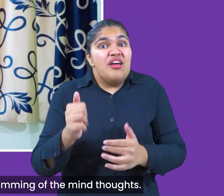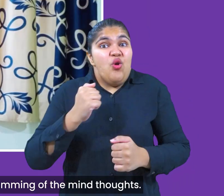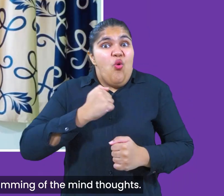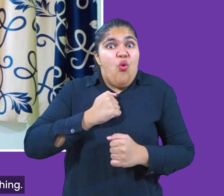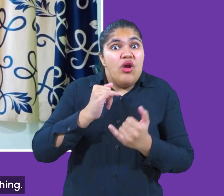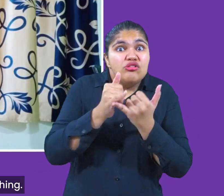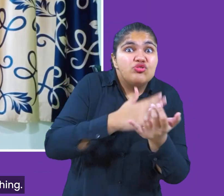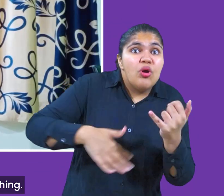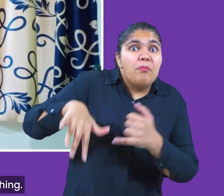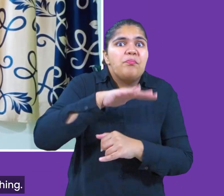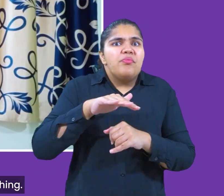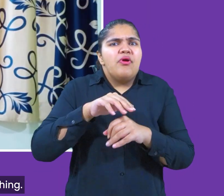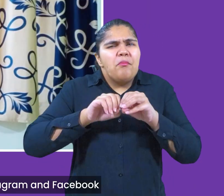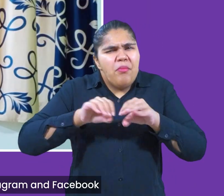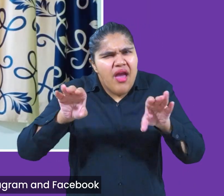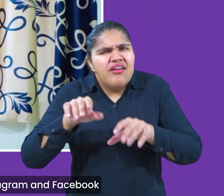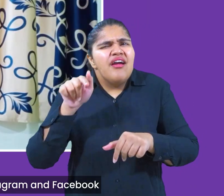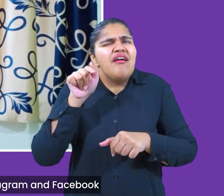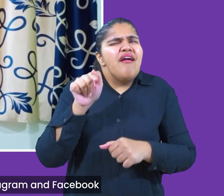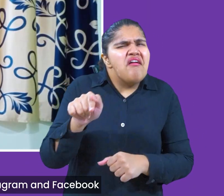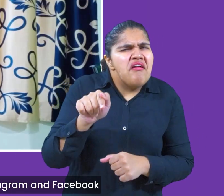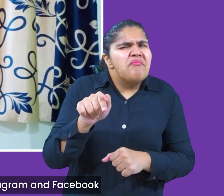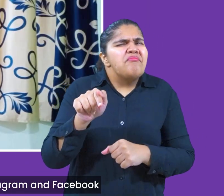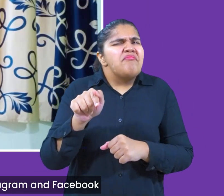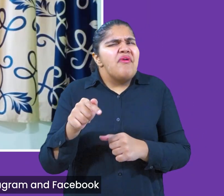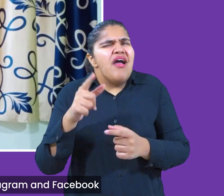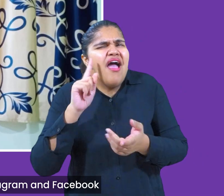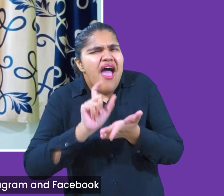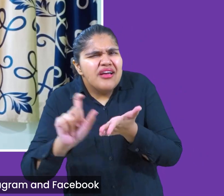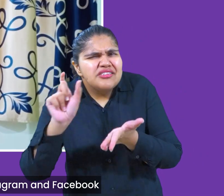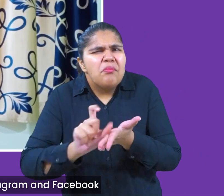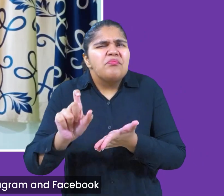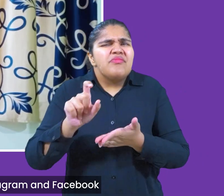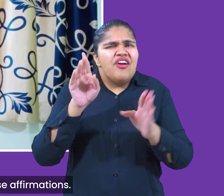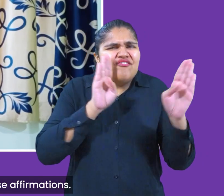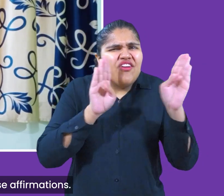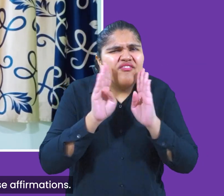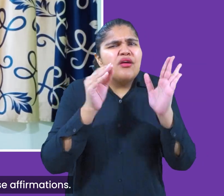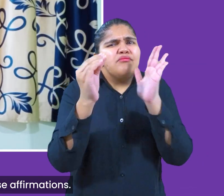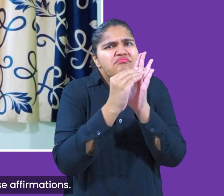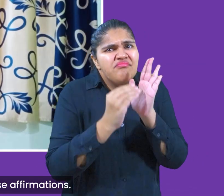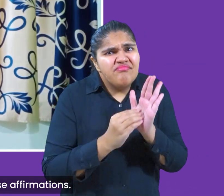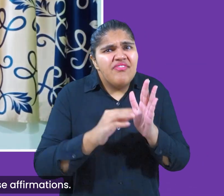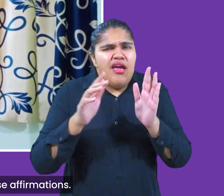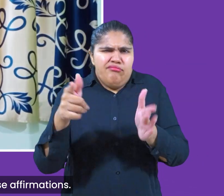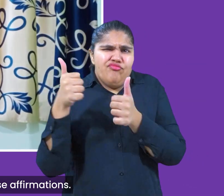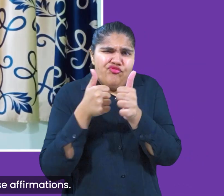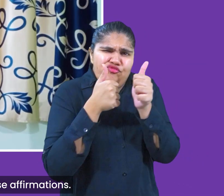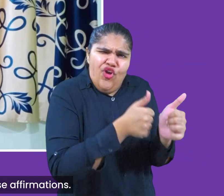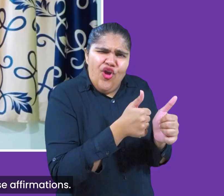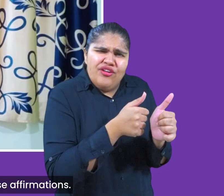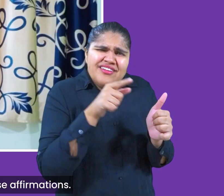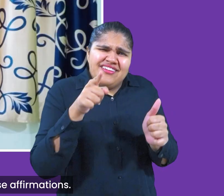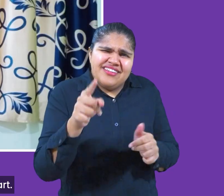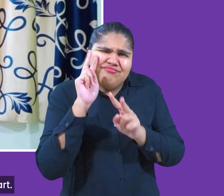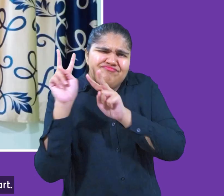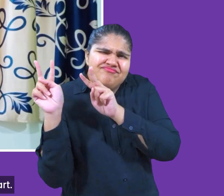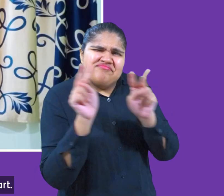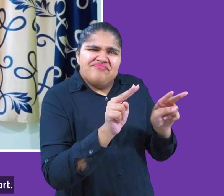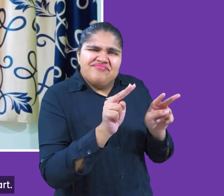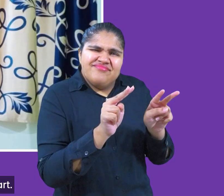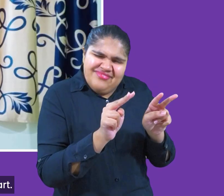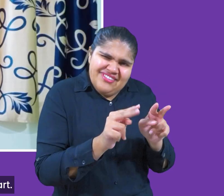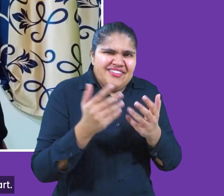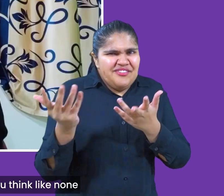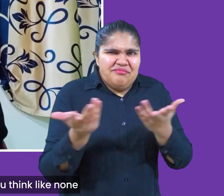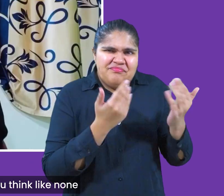thoughts. So that is one thing. You can follow us also on our Instagram and Facebook handles, which will have these affirmations. So that is